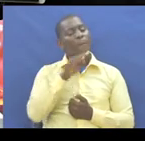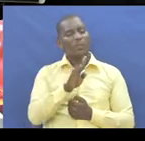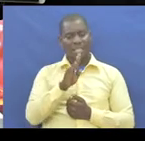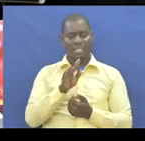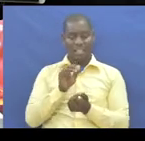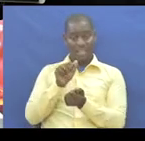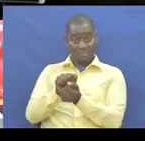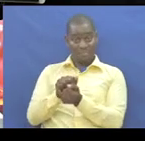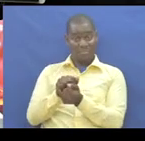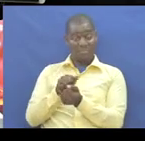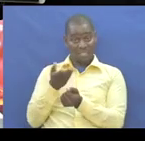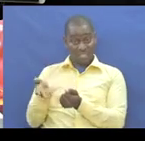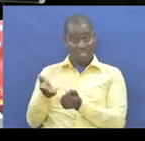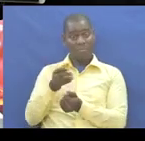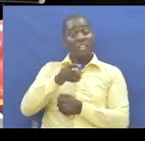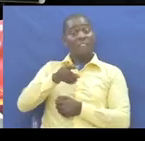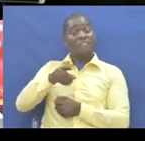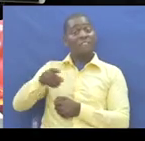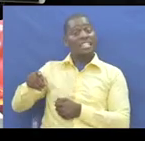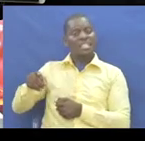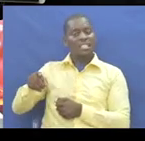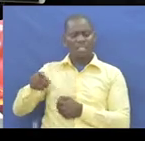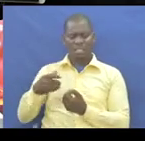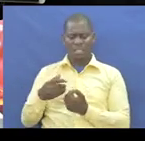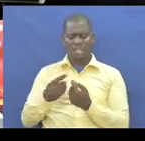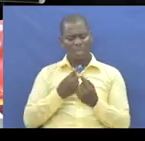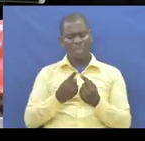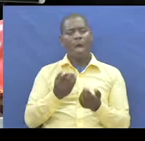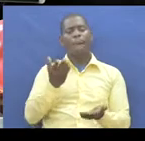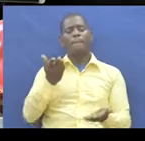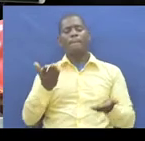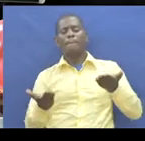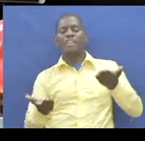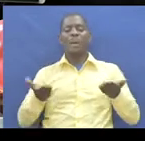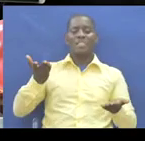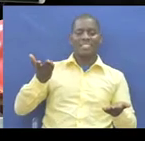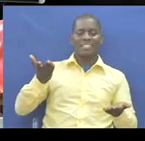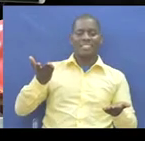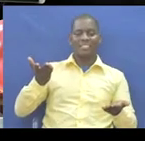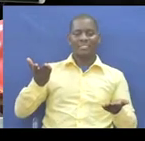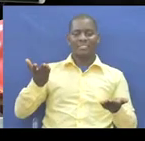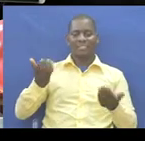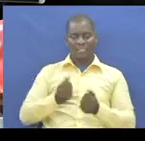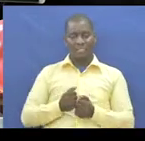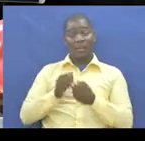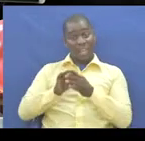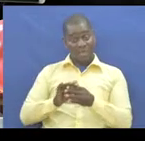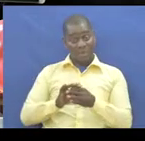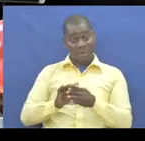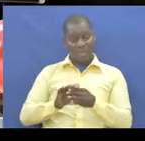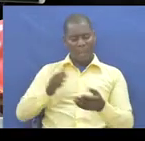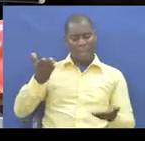physics. Physics is very important, and is in its aspect, we say that physics